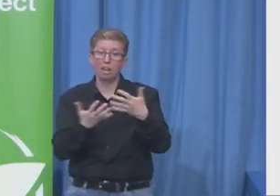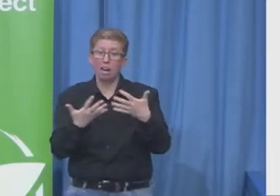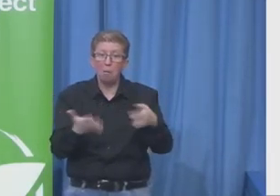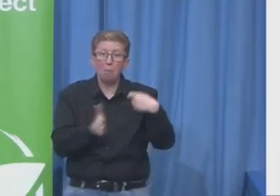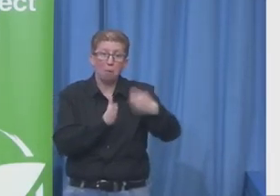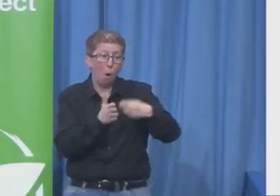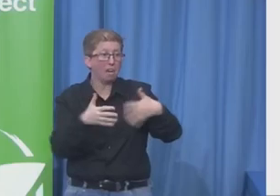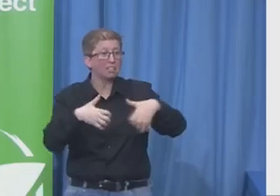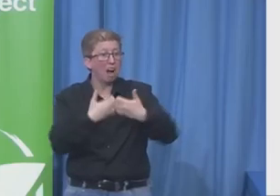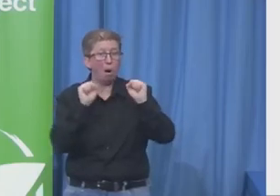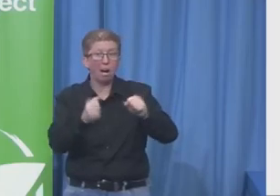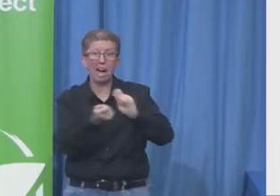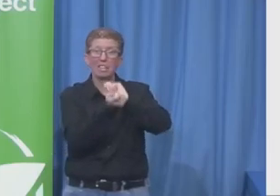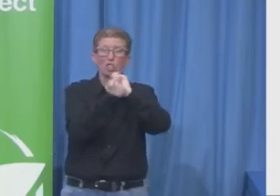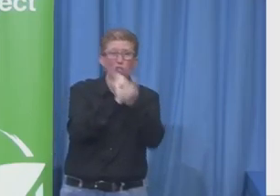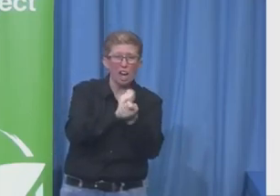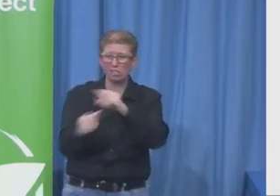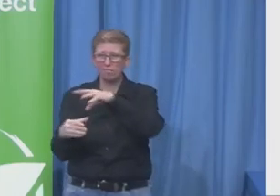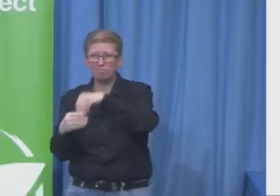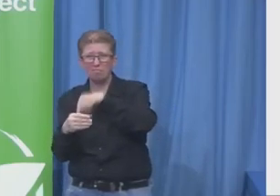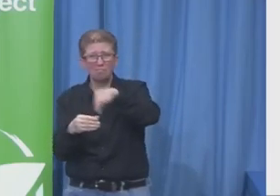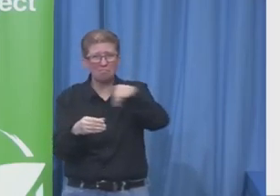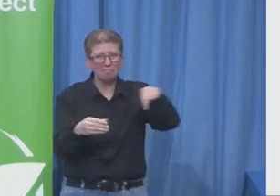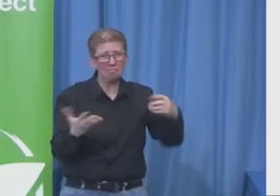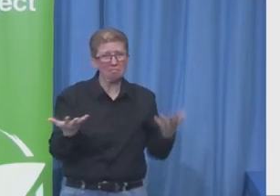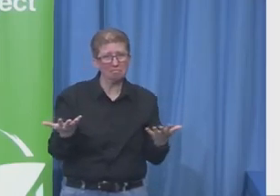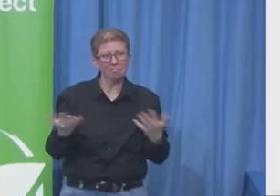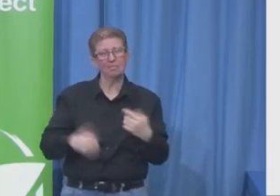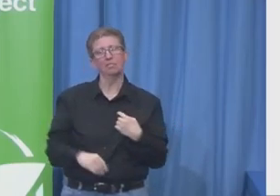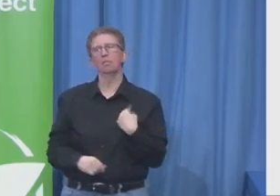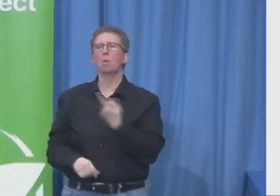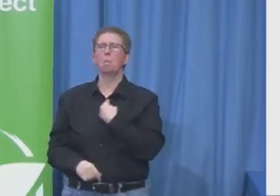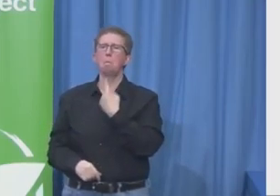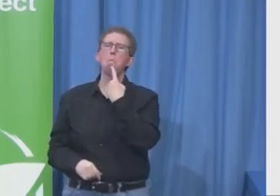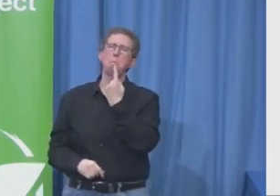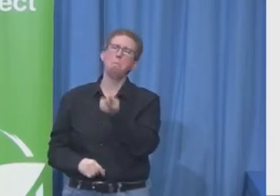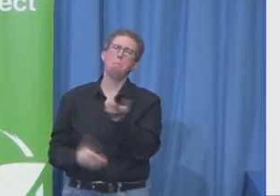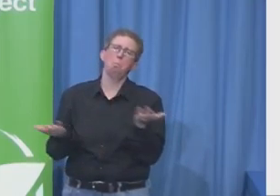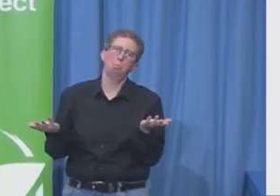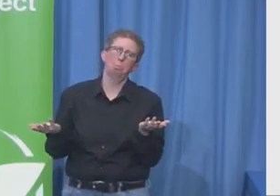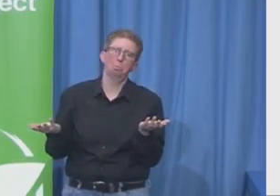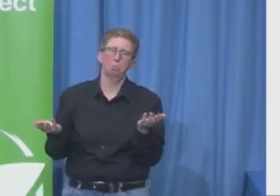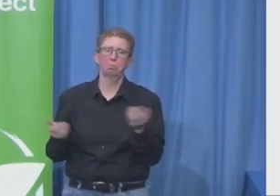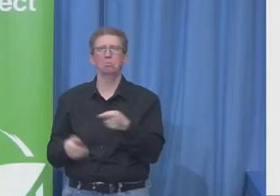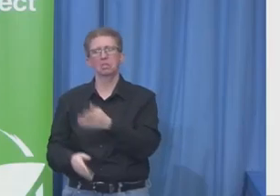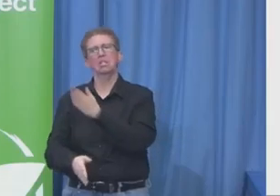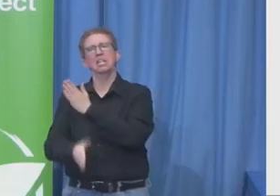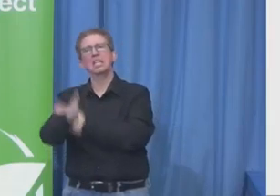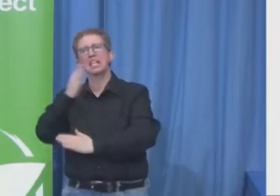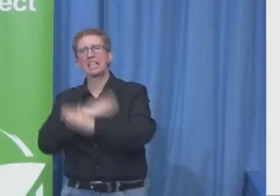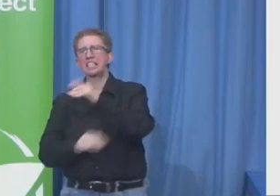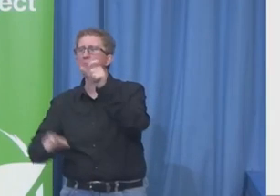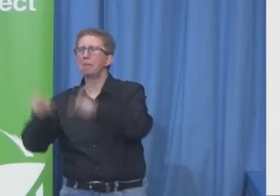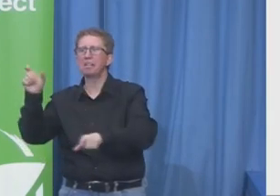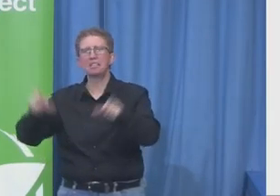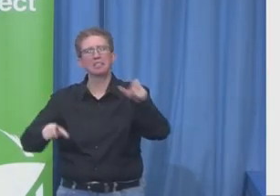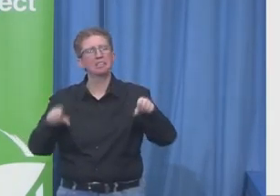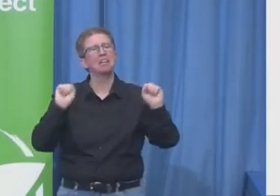So when we talk about mainstreaming disability into bank operations, what we're talking about